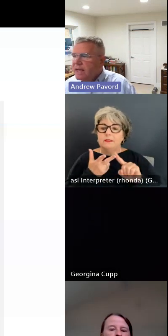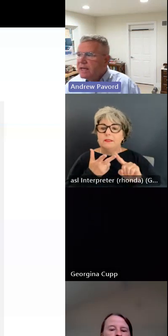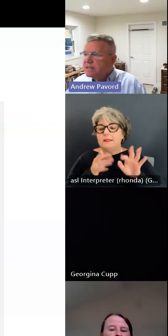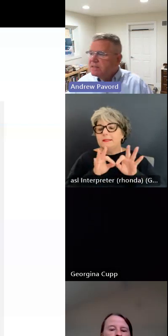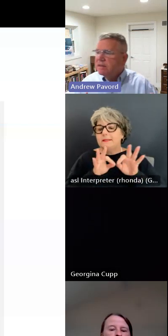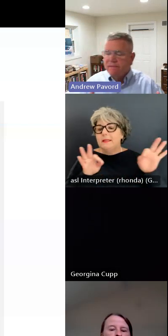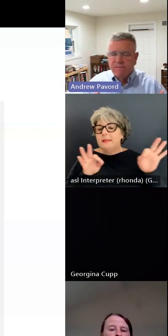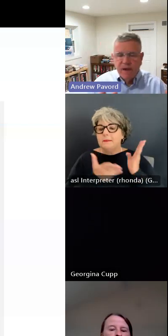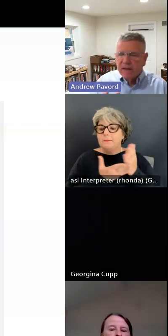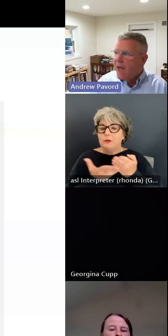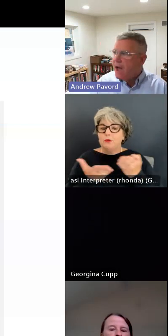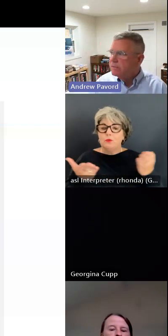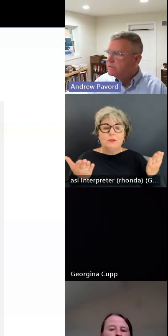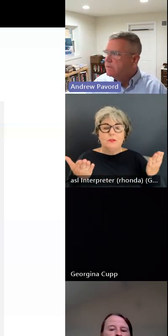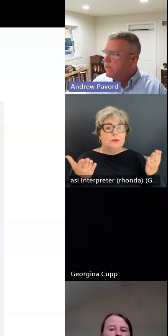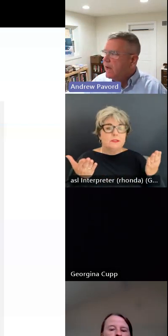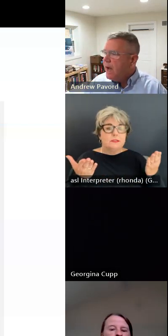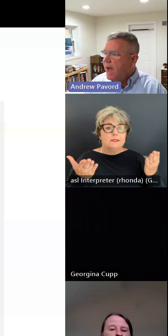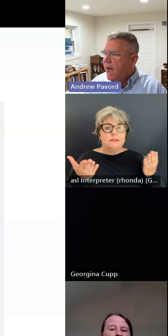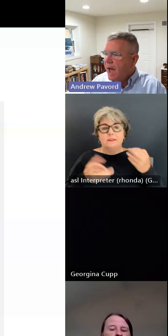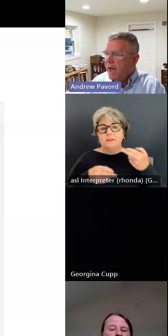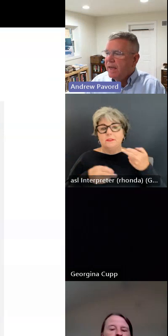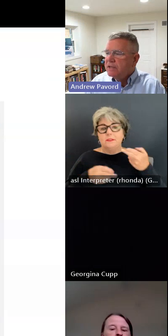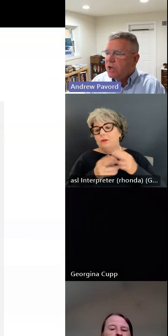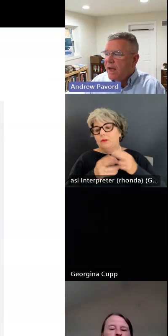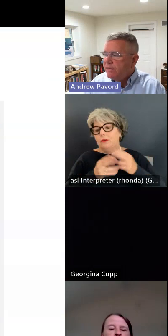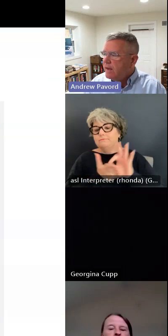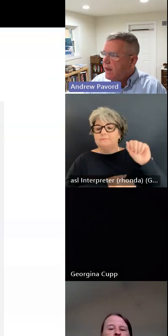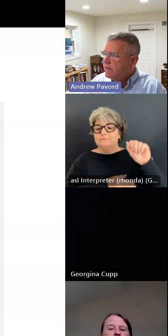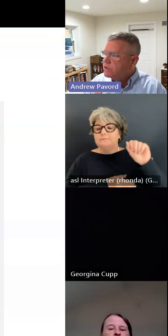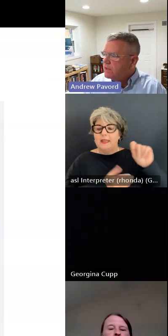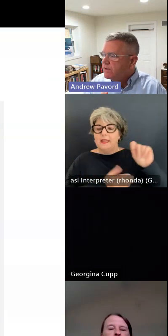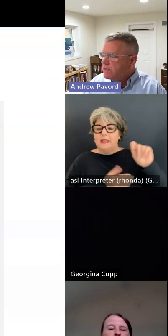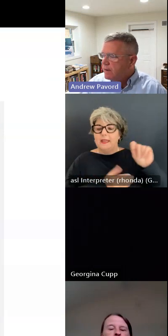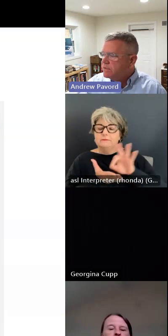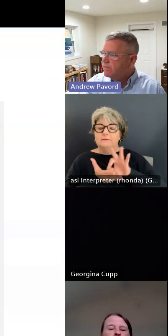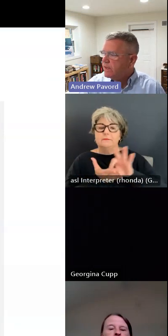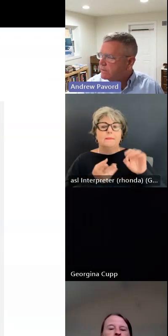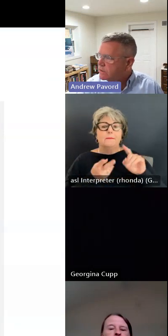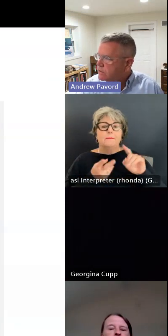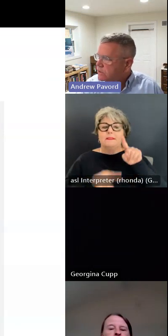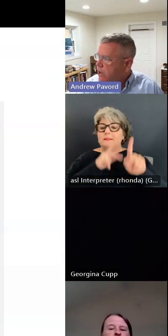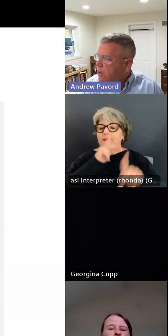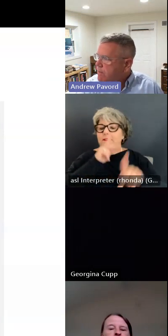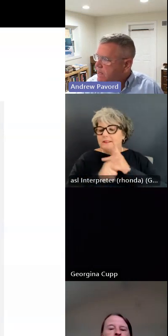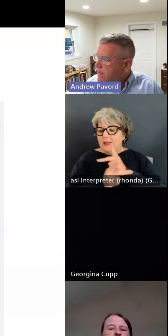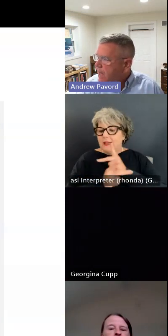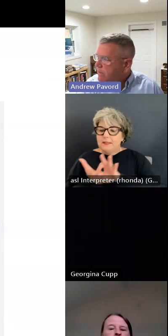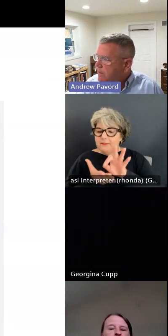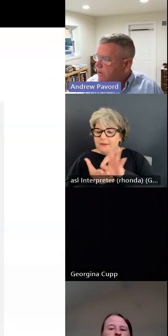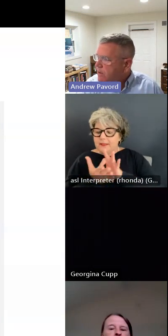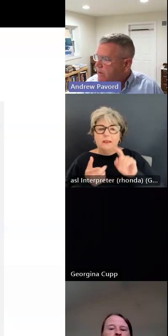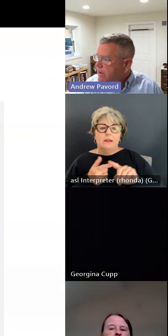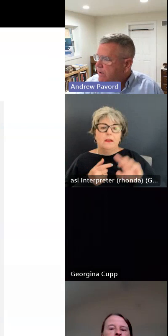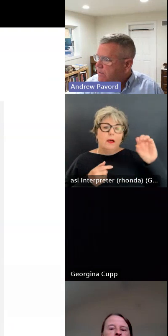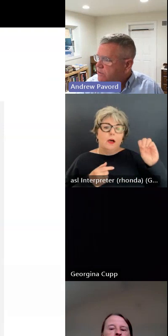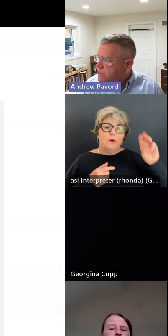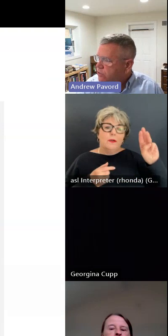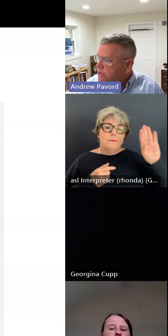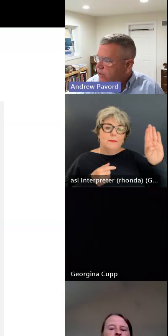resources, is the account. And there's different types of accounts. There's the OMB account